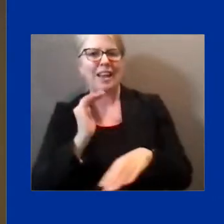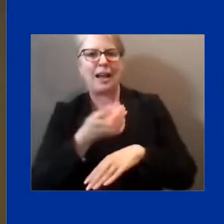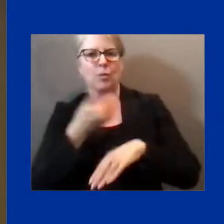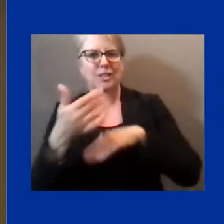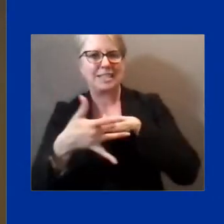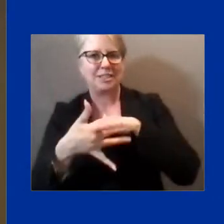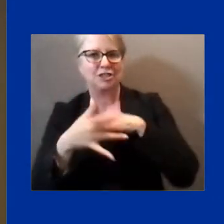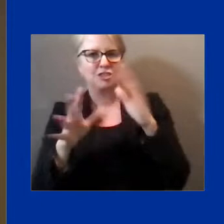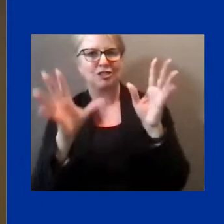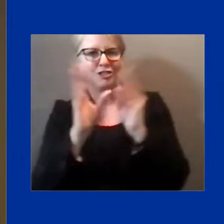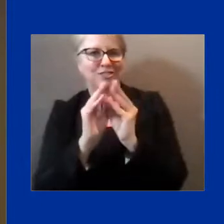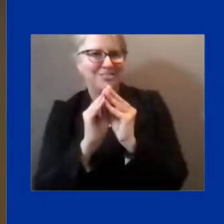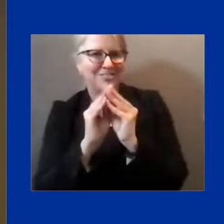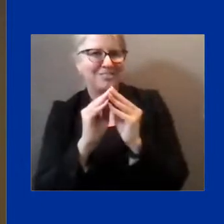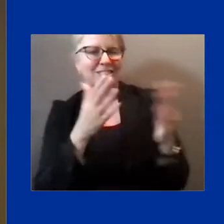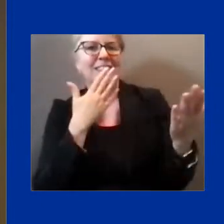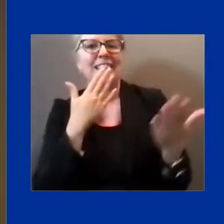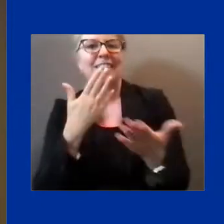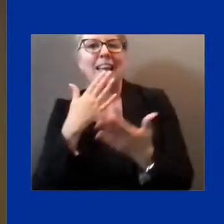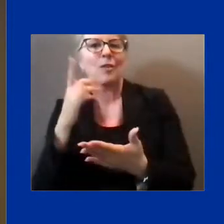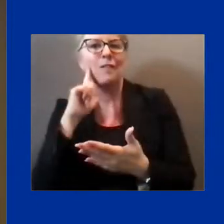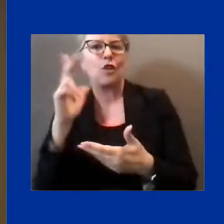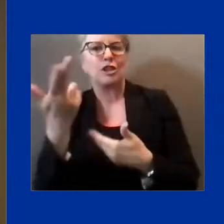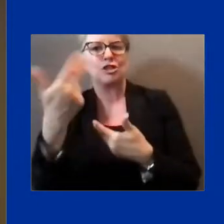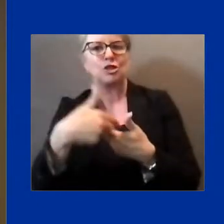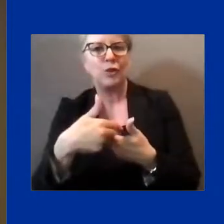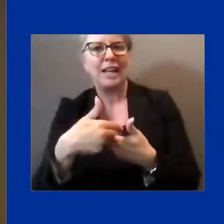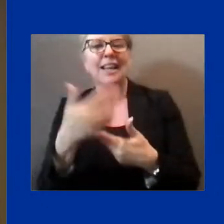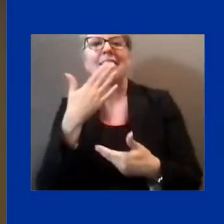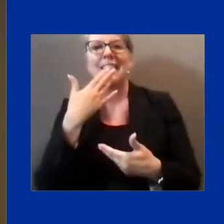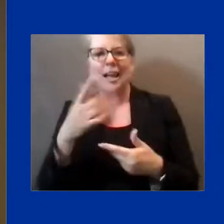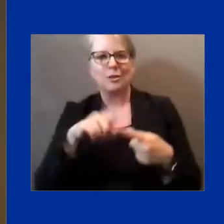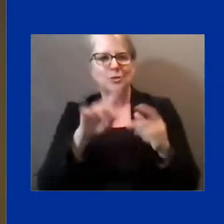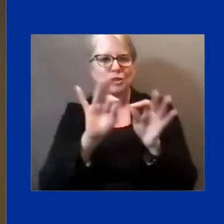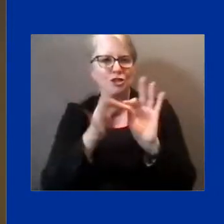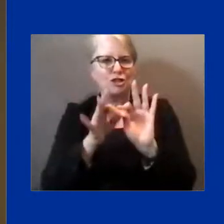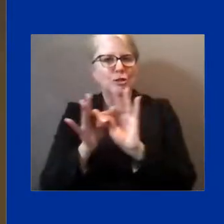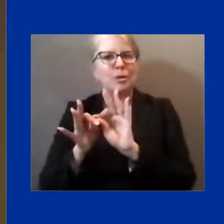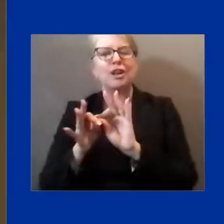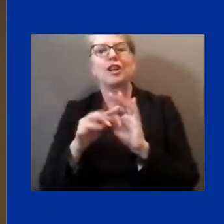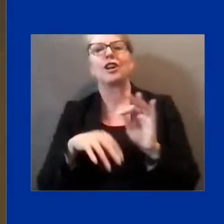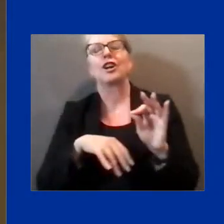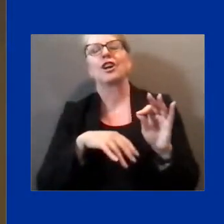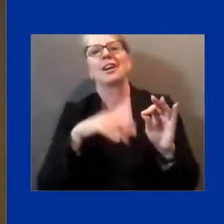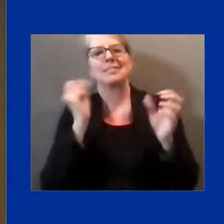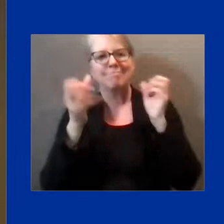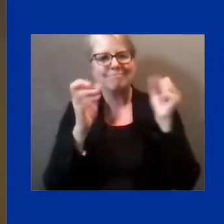you very much to everyone for joining. Thank you to our interpreters and our translators who have been